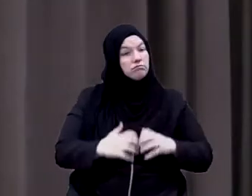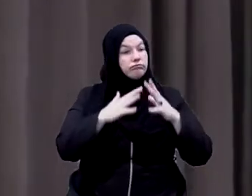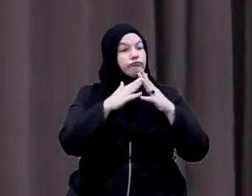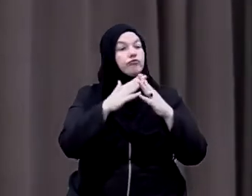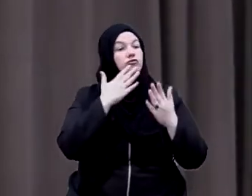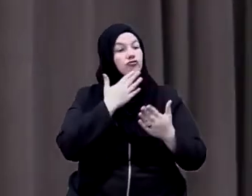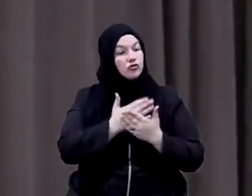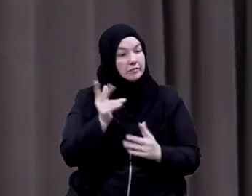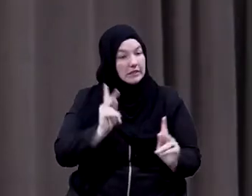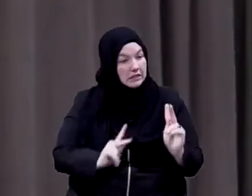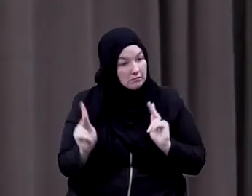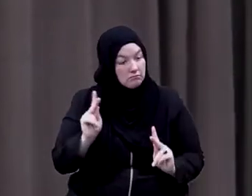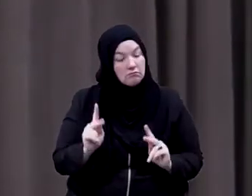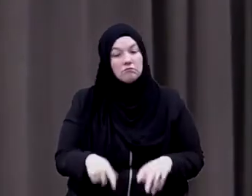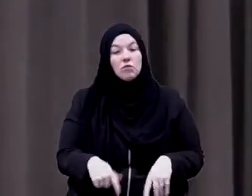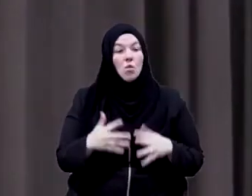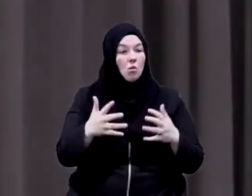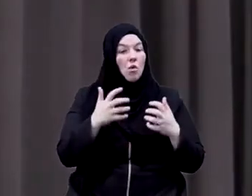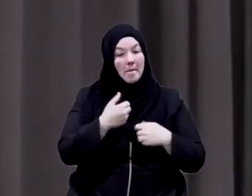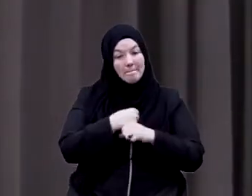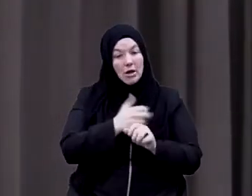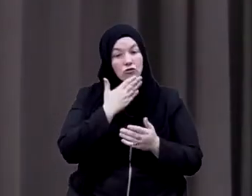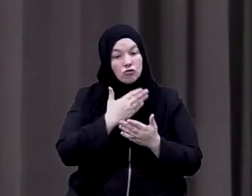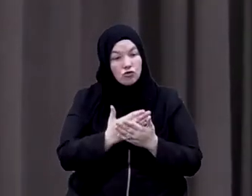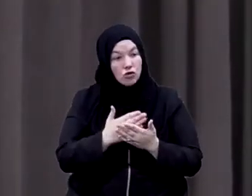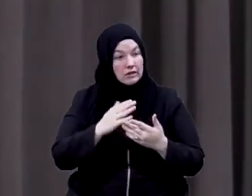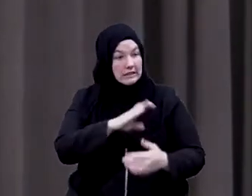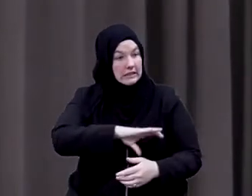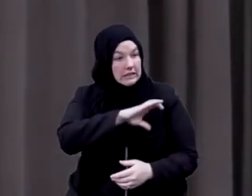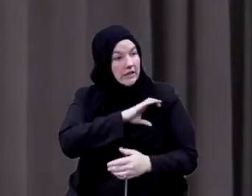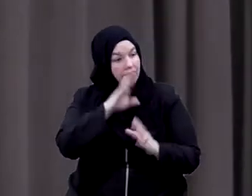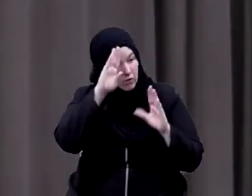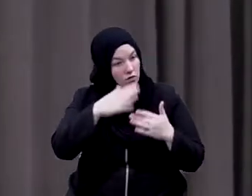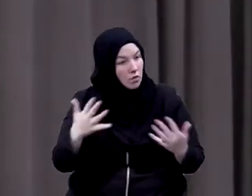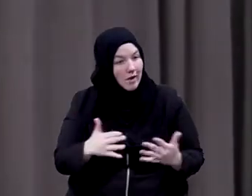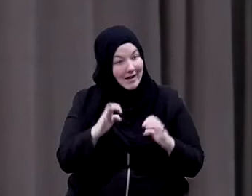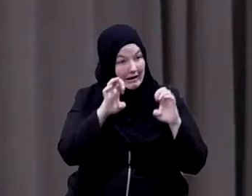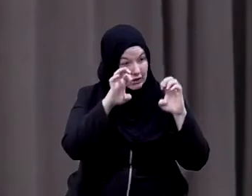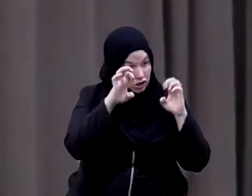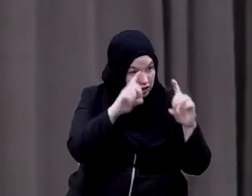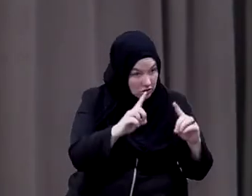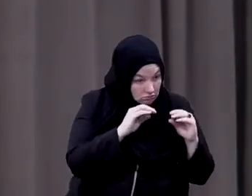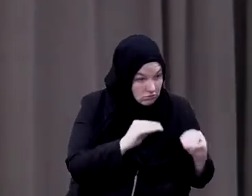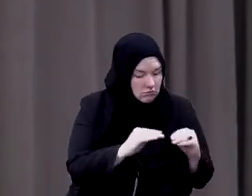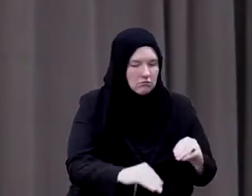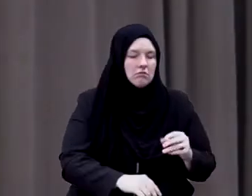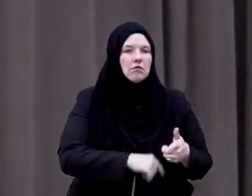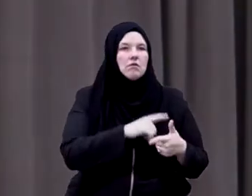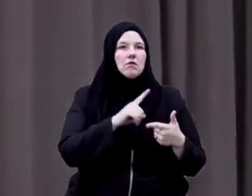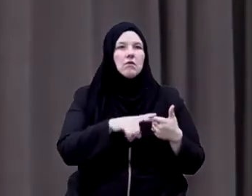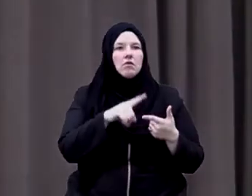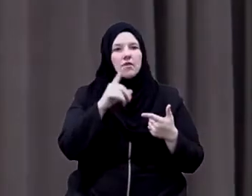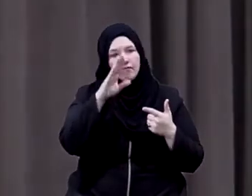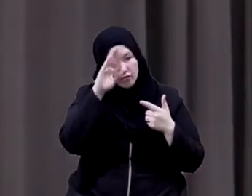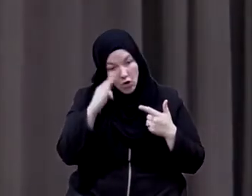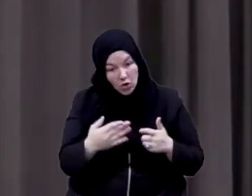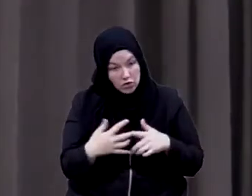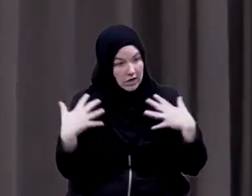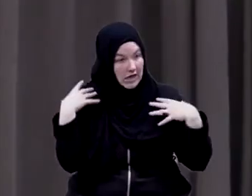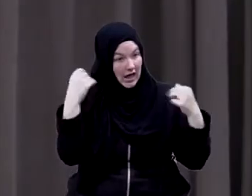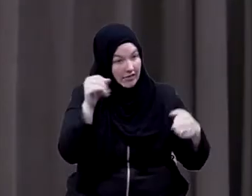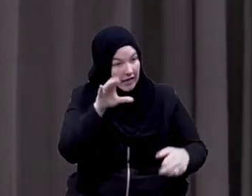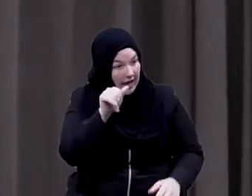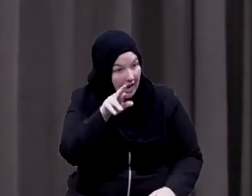citizenry, responsible citizens, they focus on education, they focus on